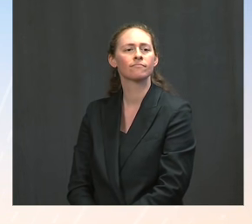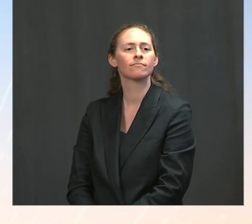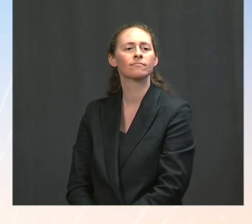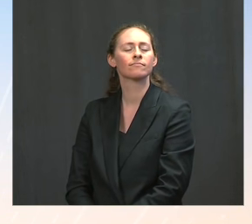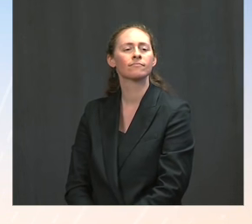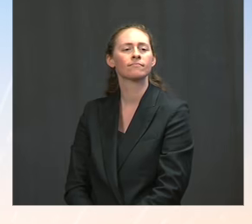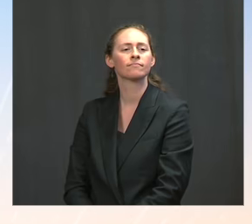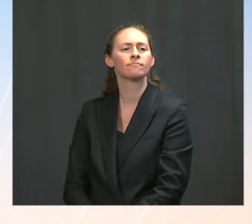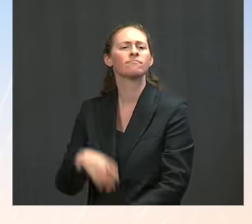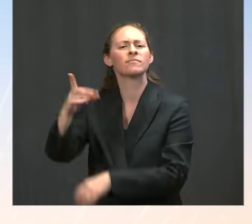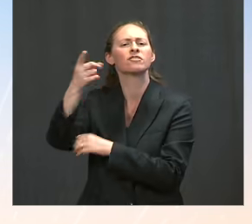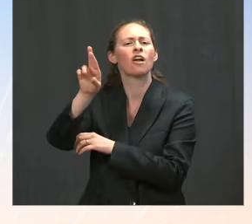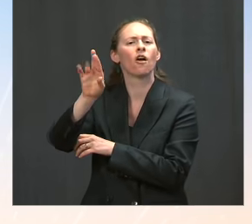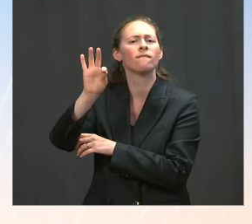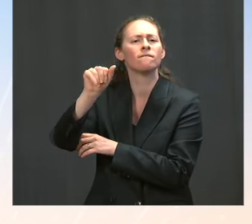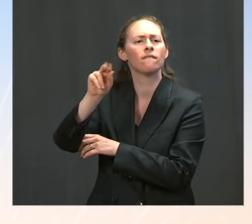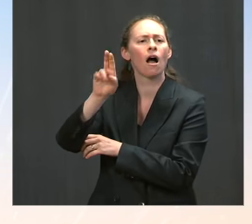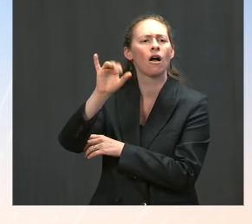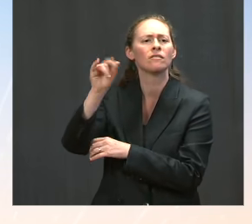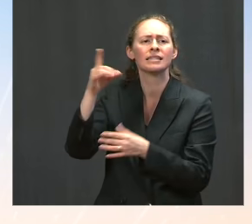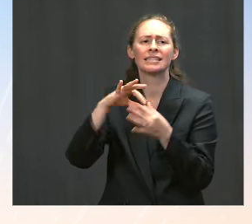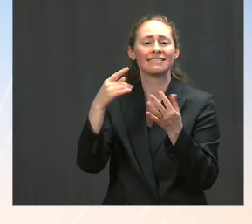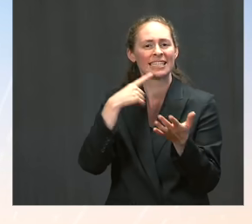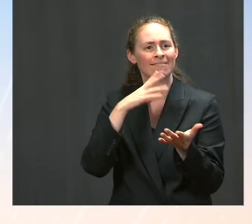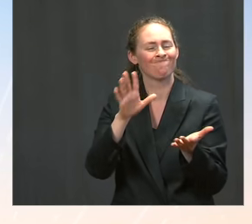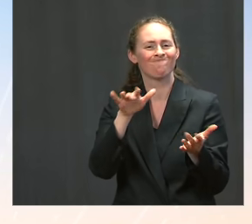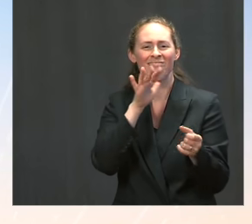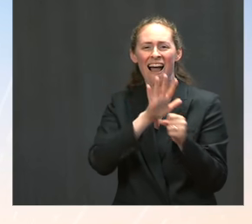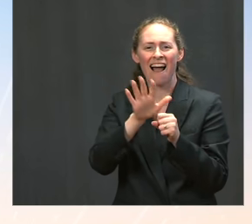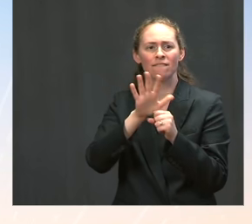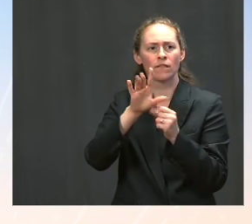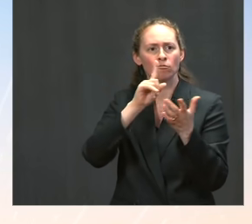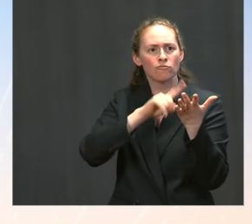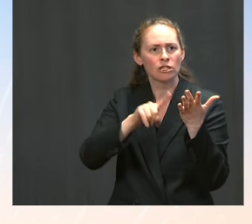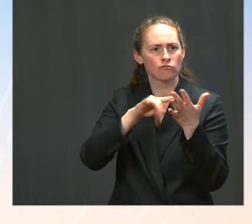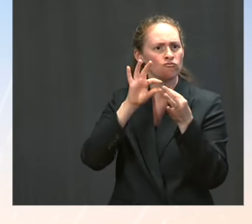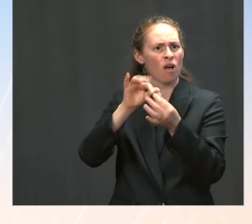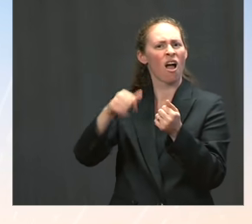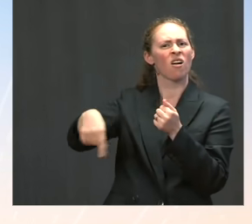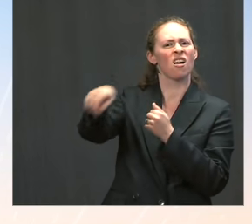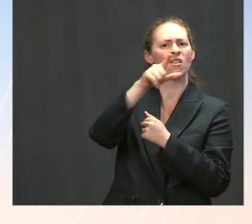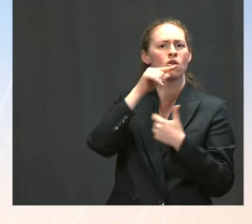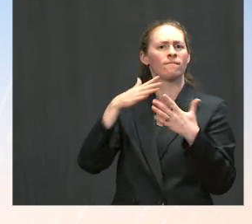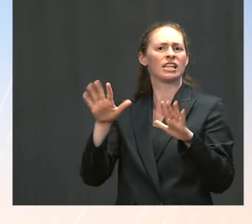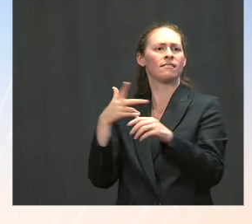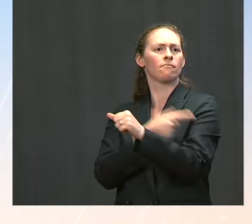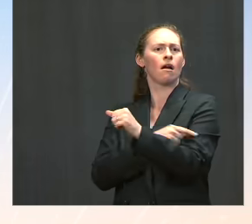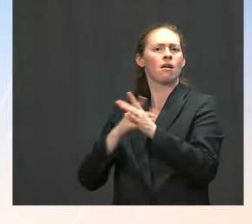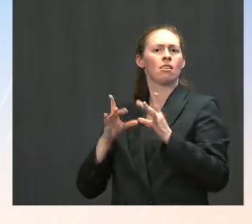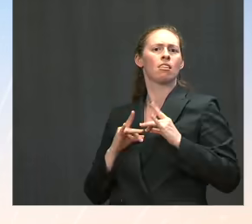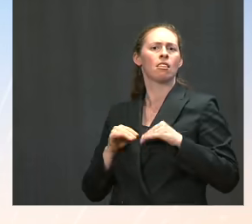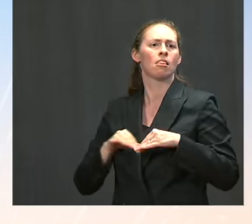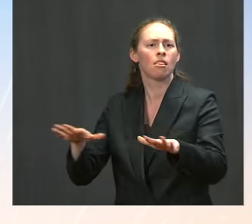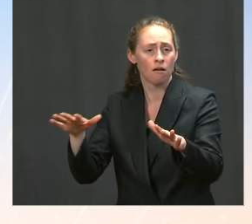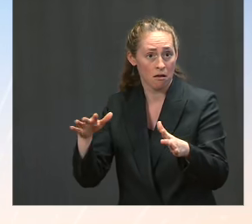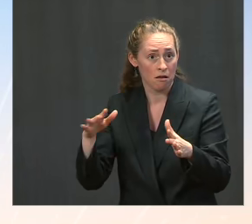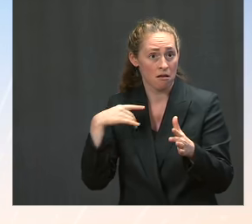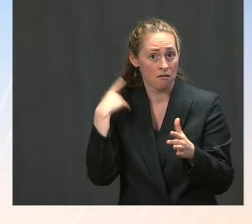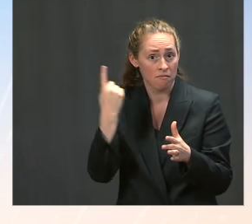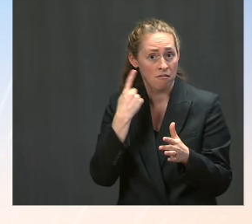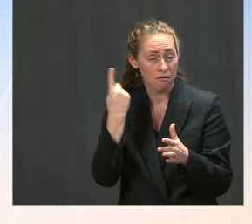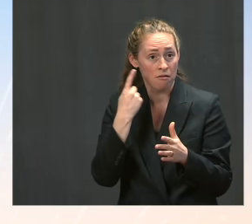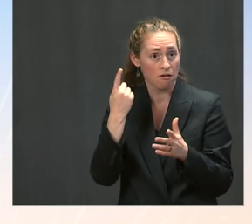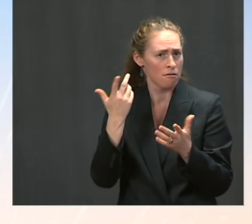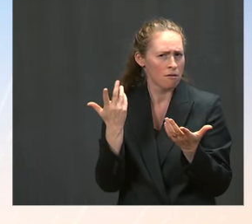earlier today that there isn't enough research to know whether breakthrough cases can result in long COVID. The president has repeatedly told the public